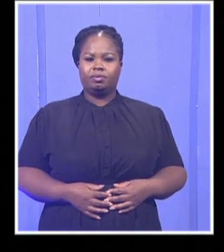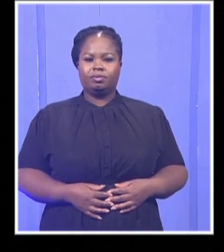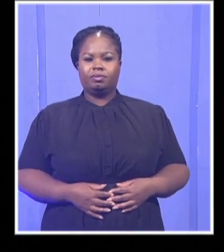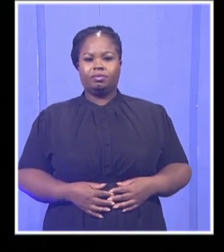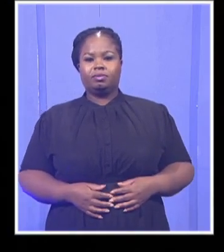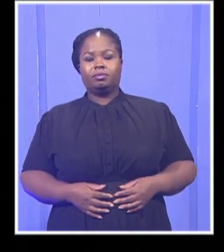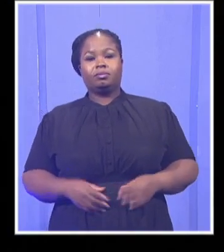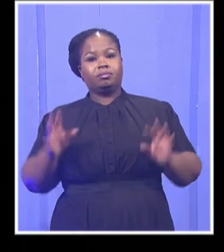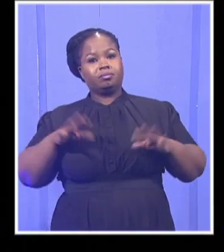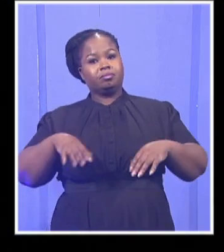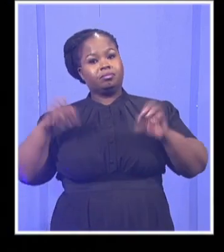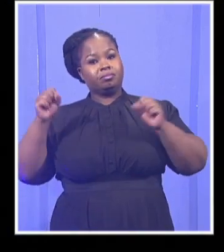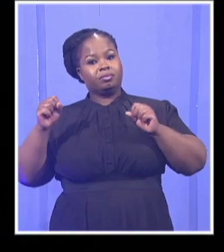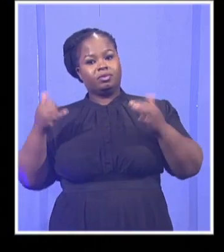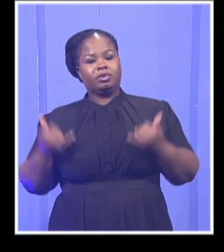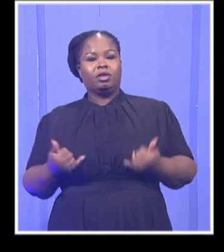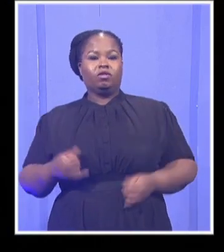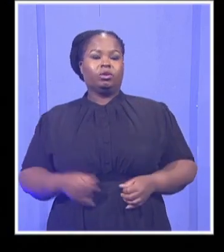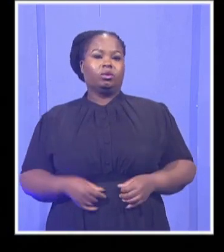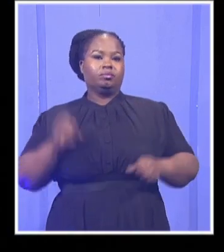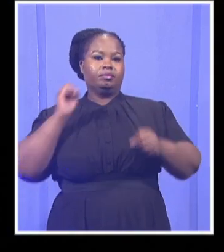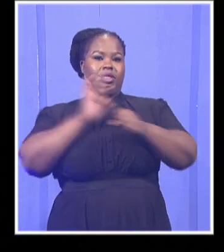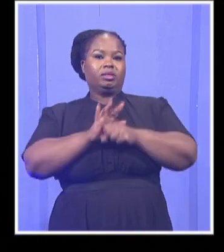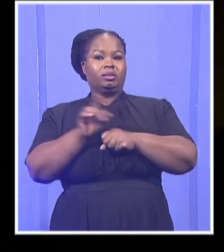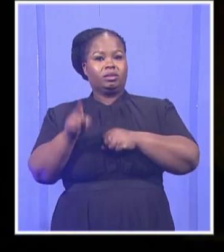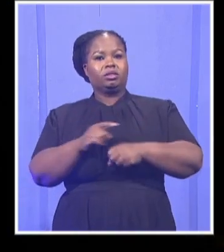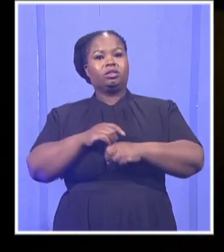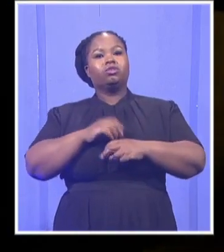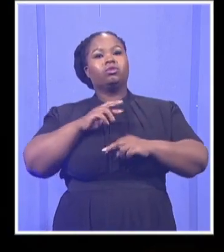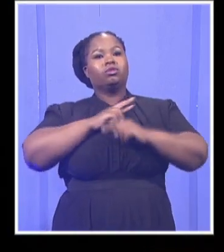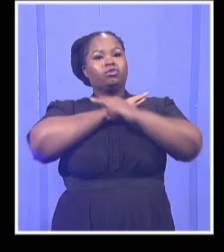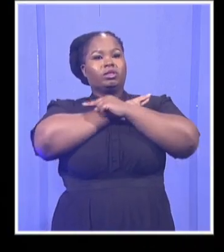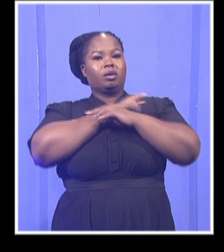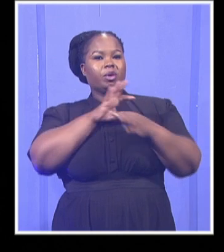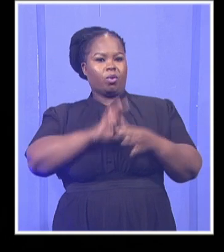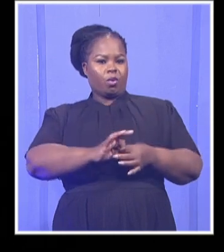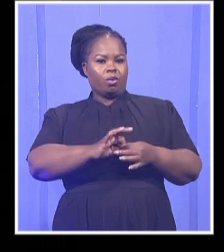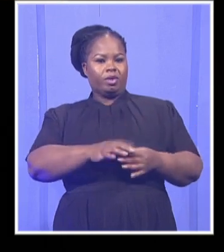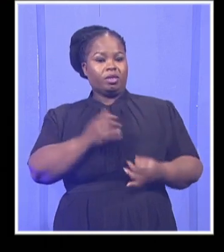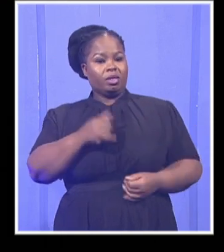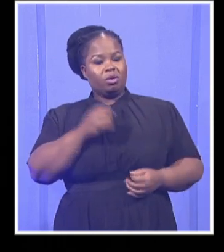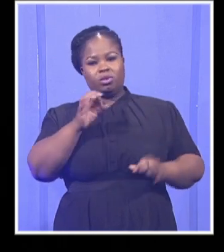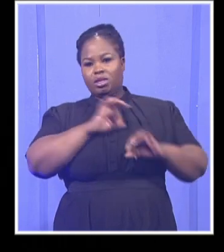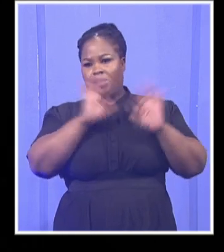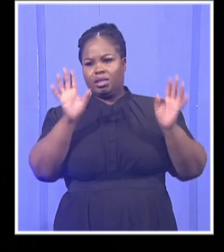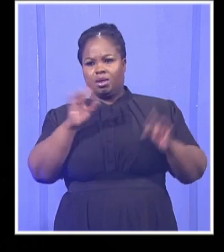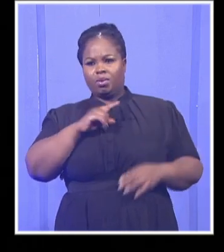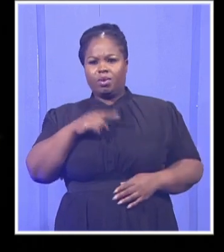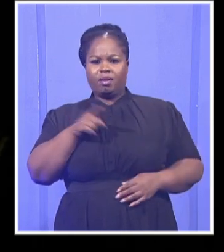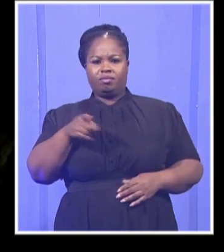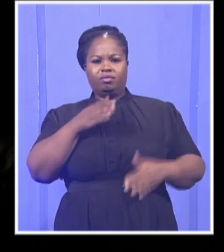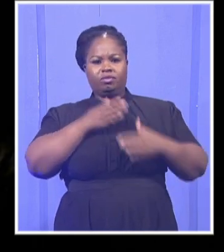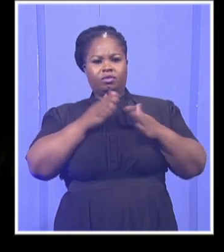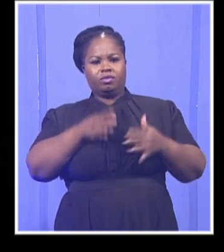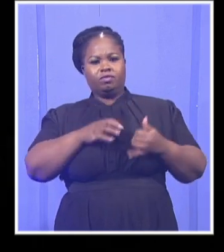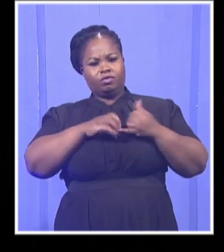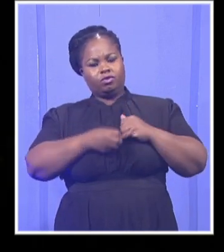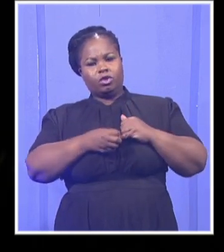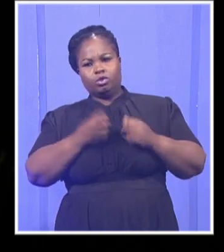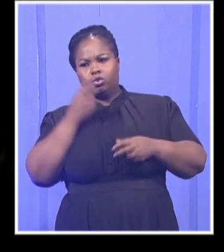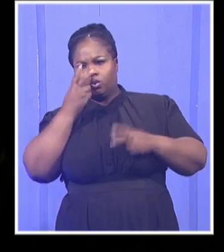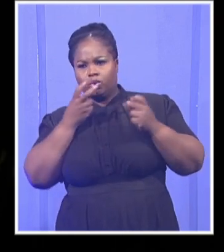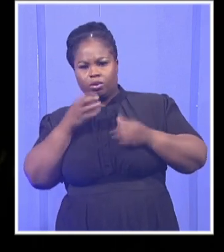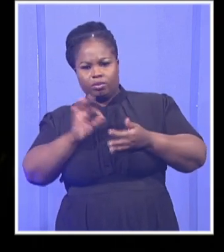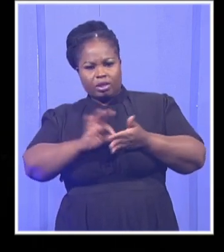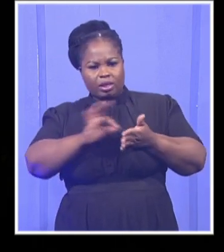Incessant load shedding has hamstrung this retirement home. It's glaringly evident as this worker tries to sort out laundry